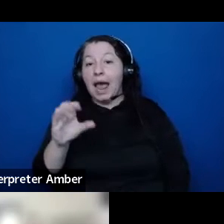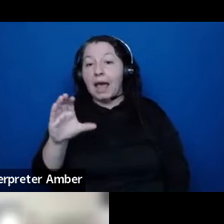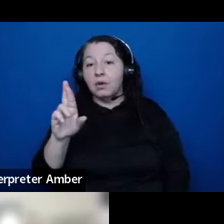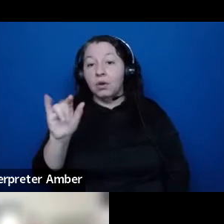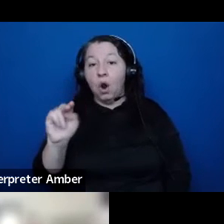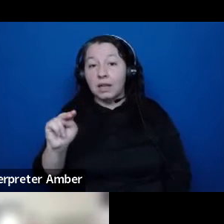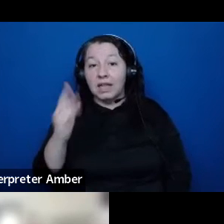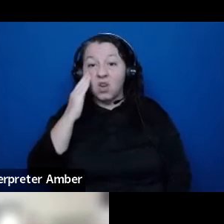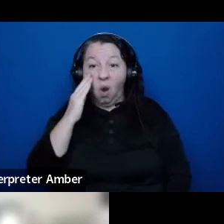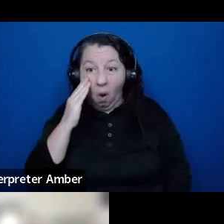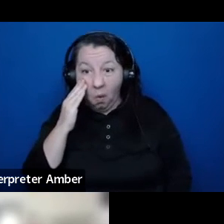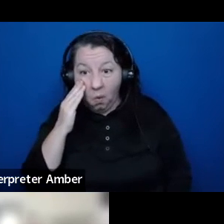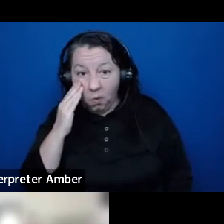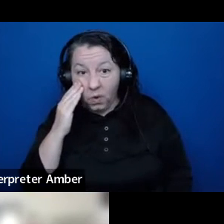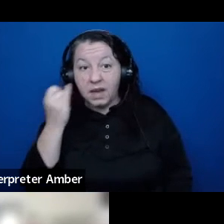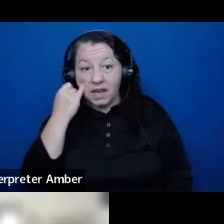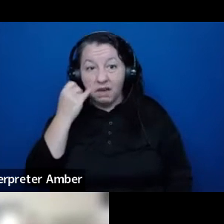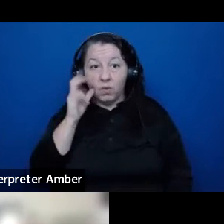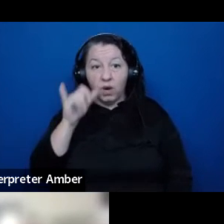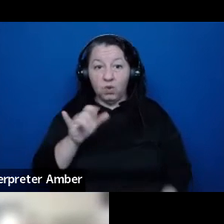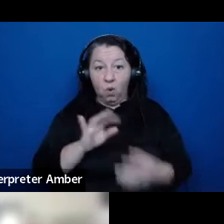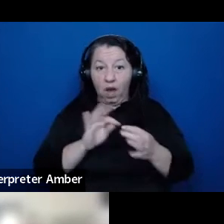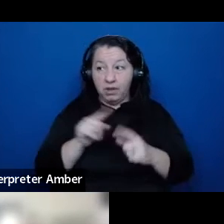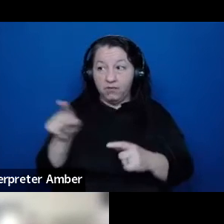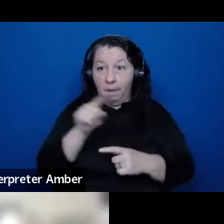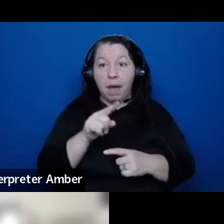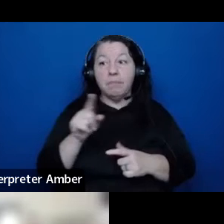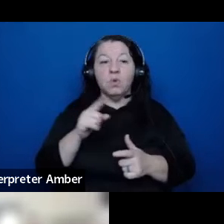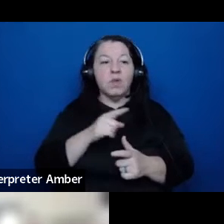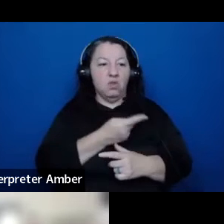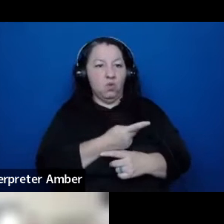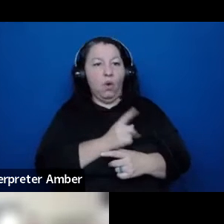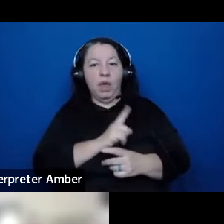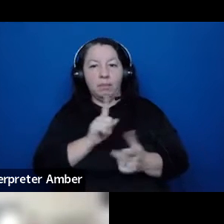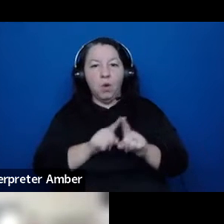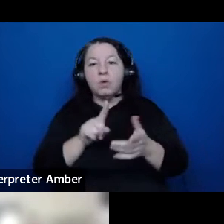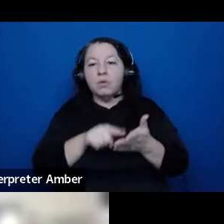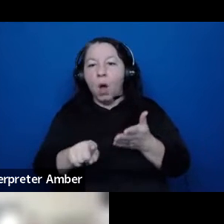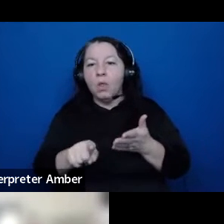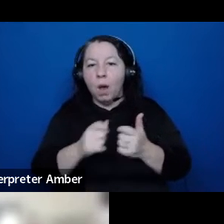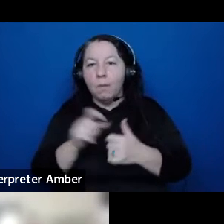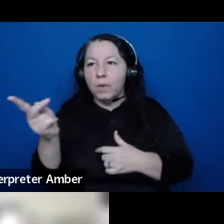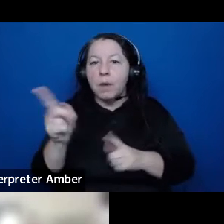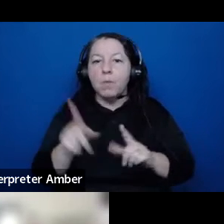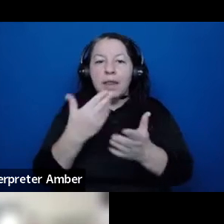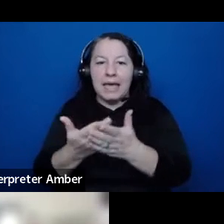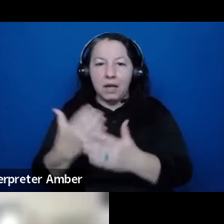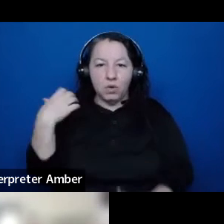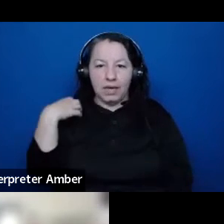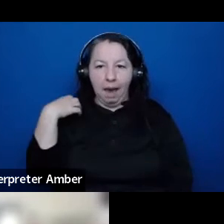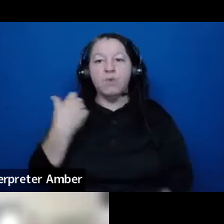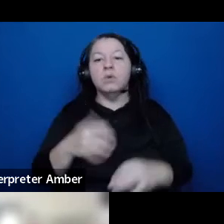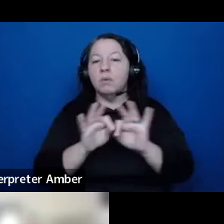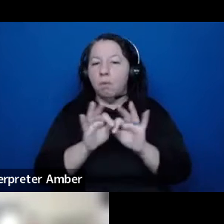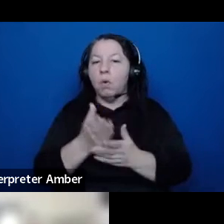so that they can follow up with them as well when they get up to the Capitol. I think that's a really important piece too. I know a couple of